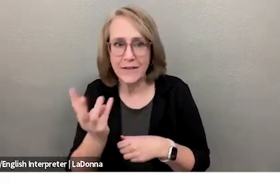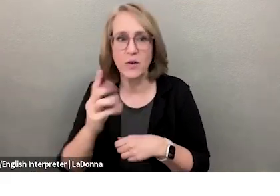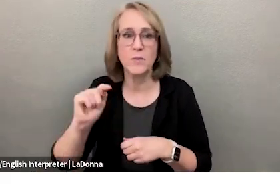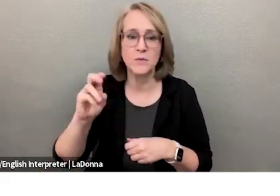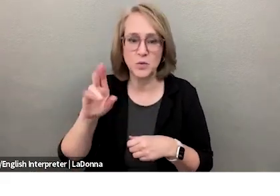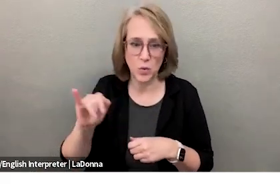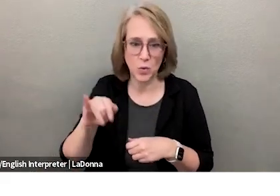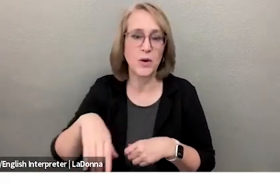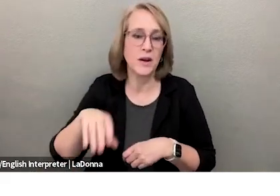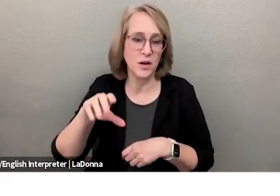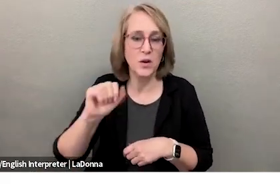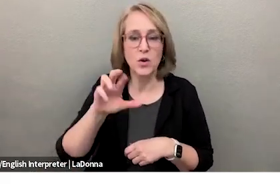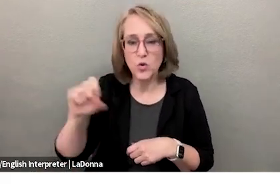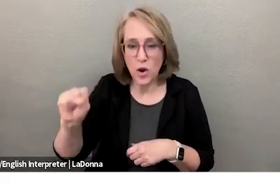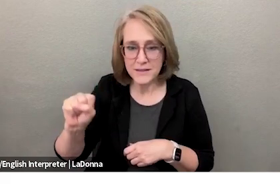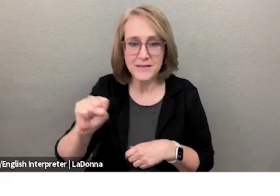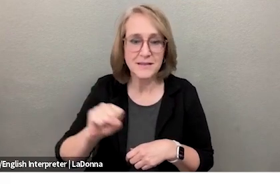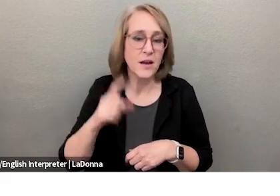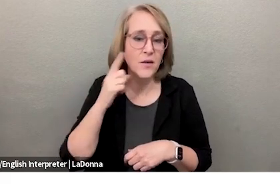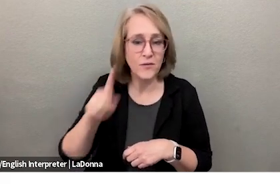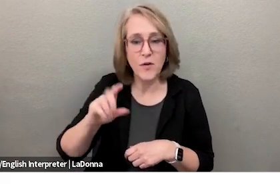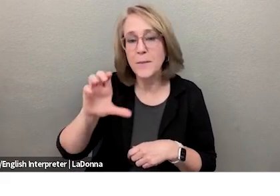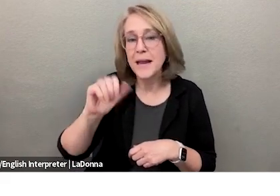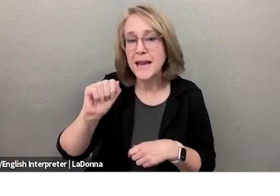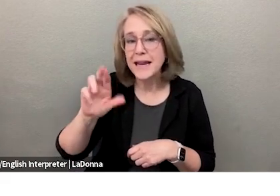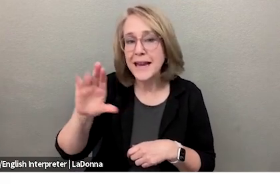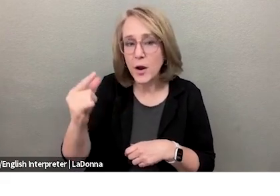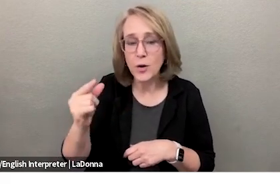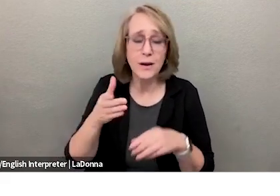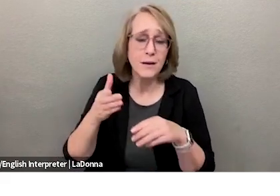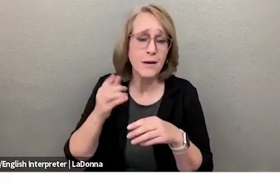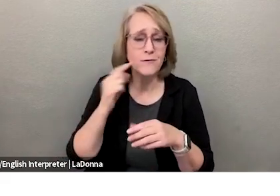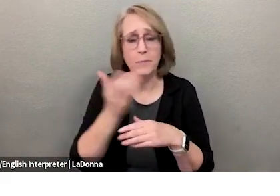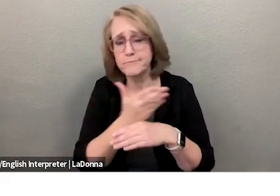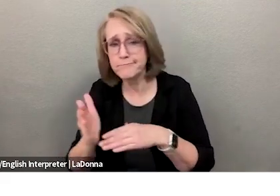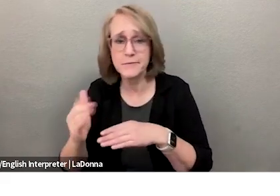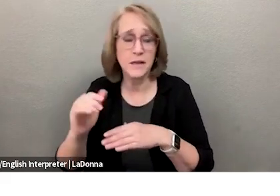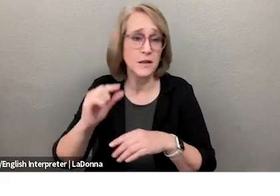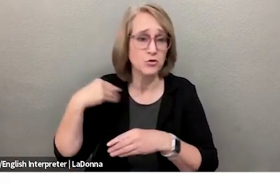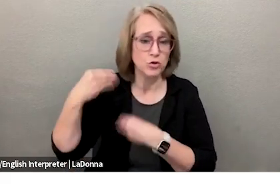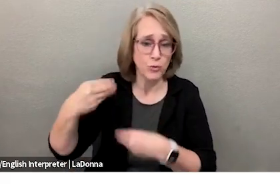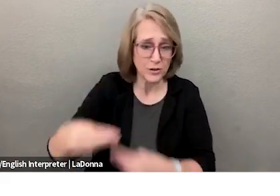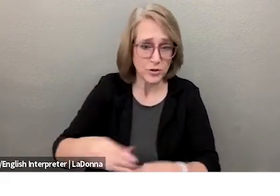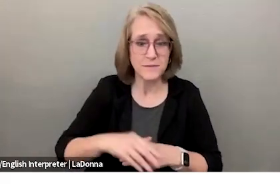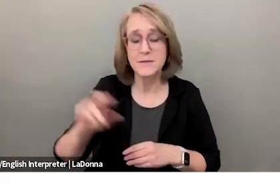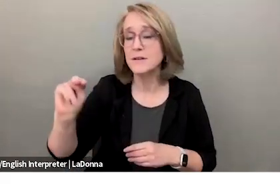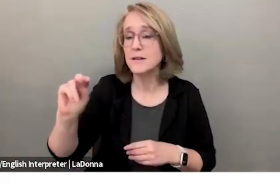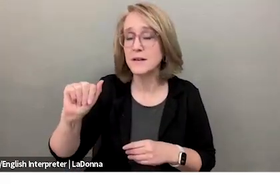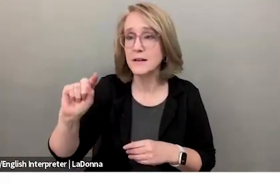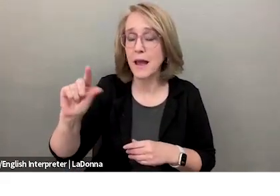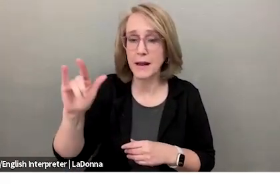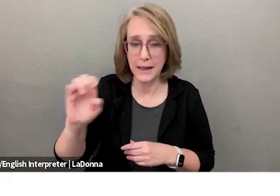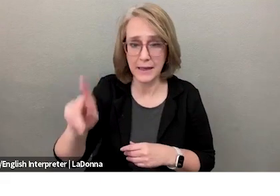Across Generations, Natalie Keene, Justice and Aging, Sandy Markwood from US Aging, and Rhonda Richards